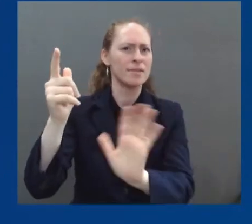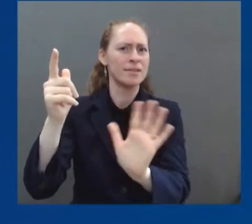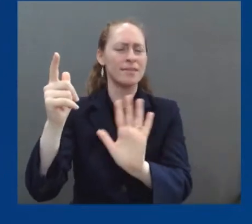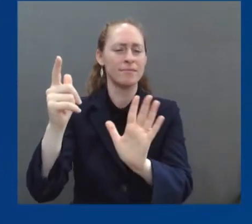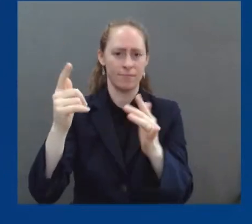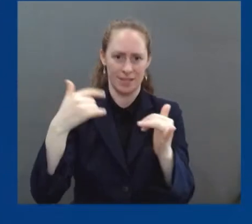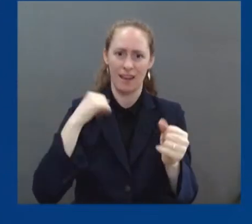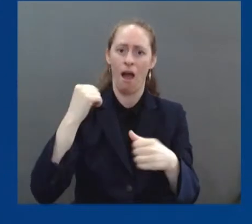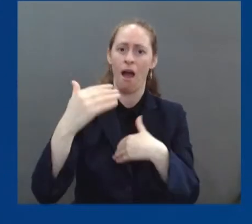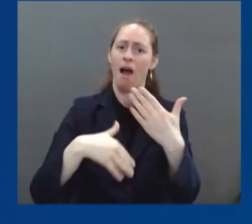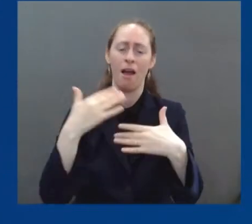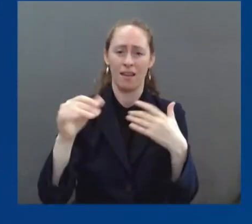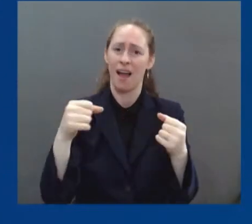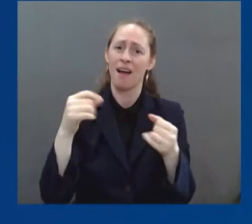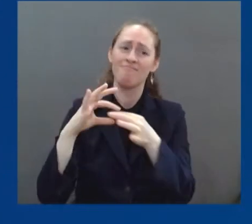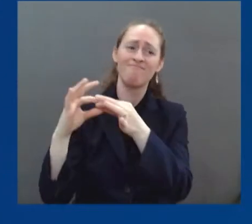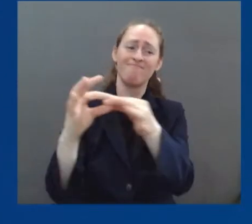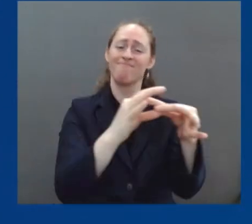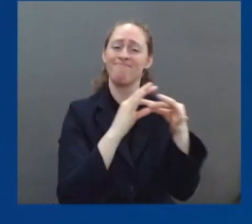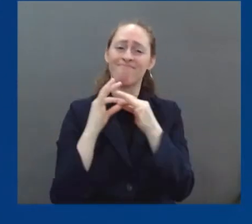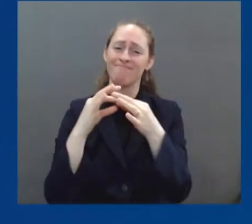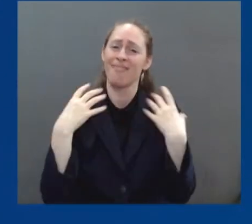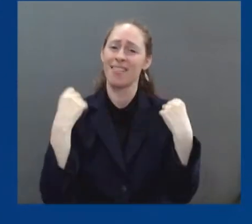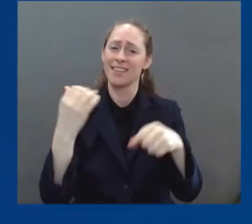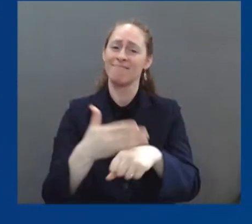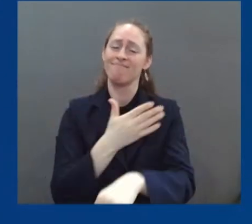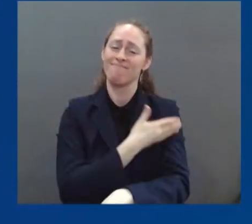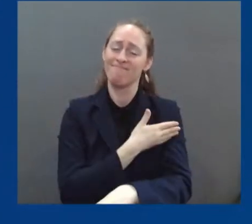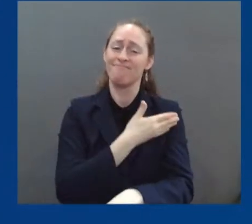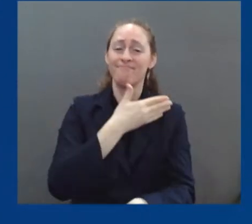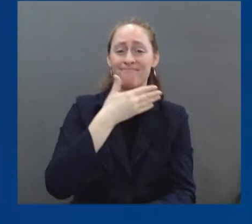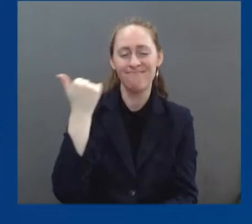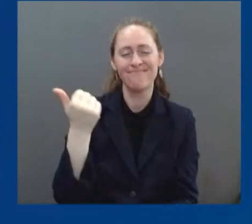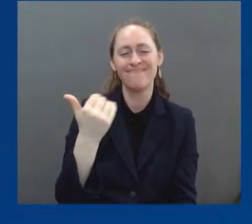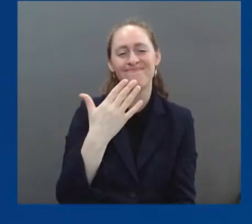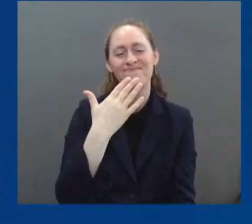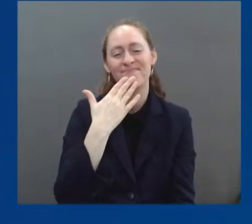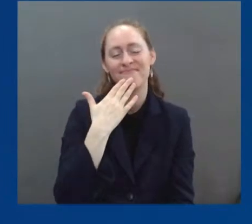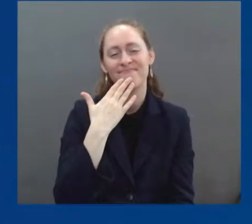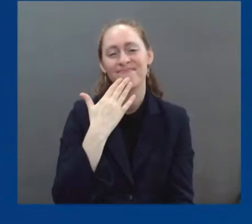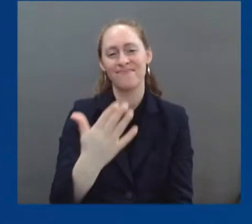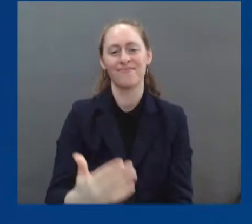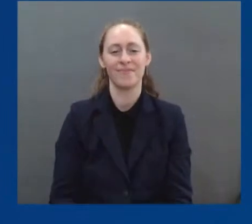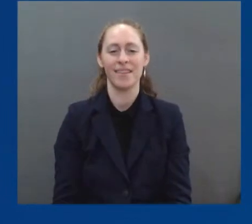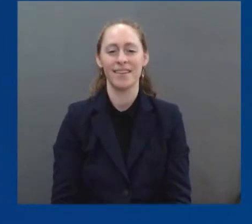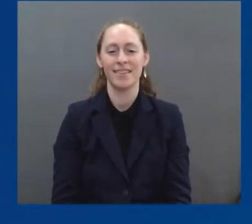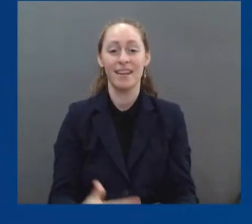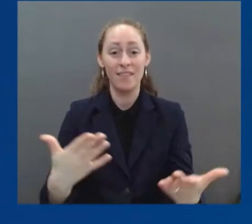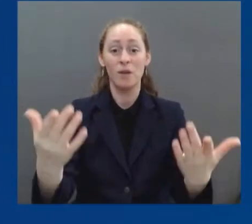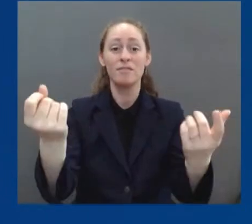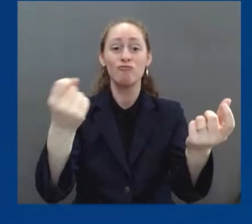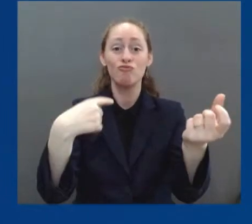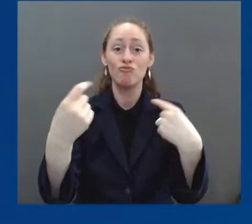Jeff. Well, thanks, Secretary. With that, Kevin, let's open it up for some questions. Kevin?